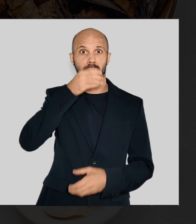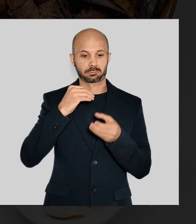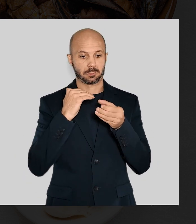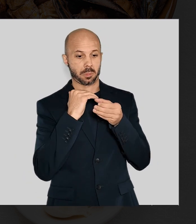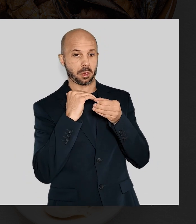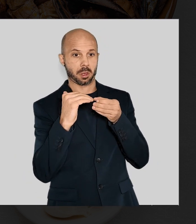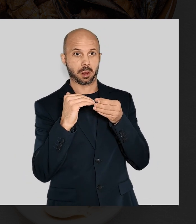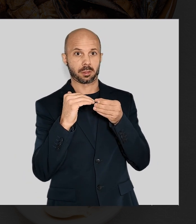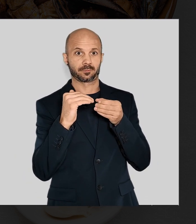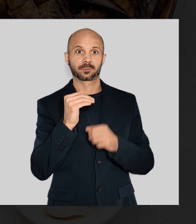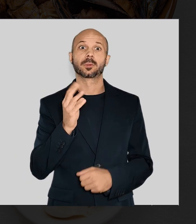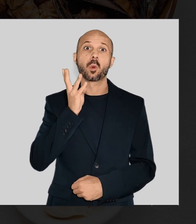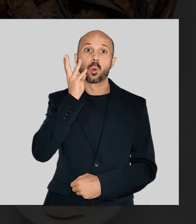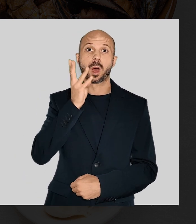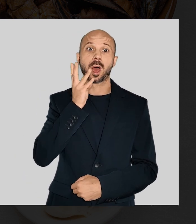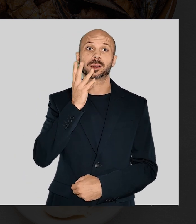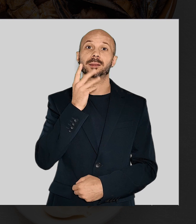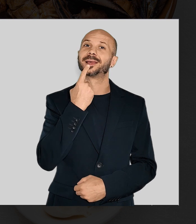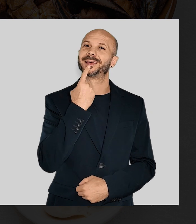half a glass of red wine,